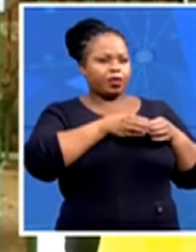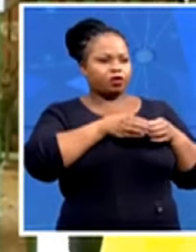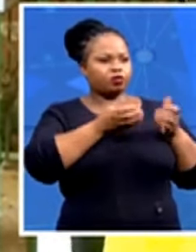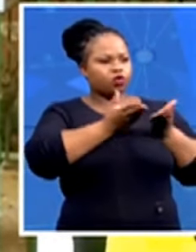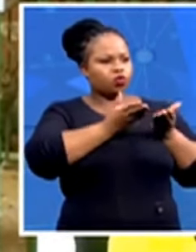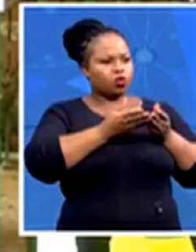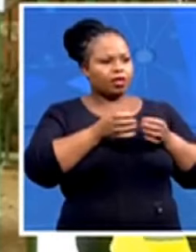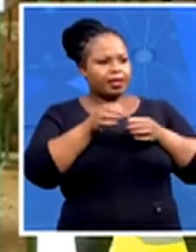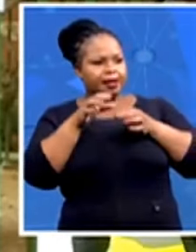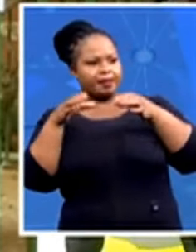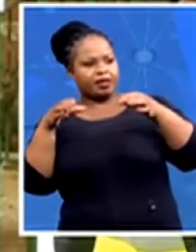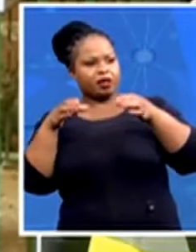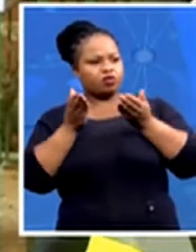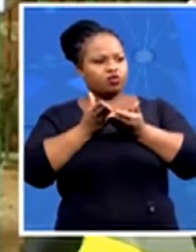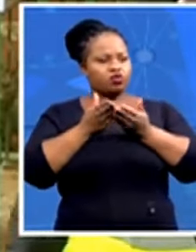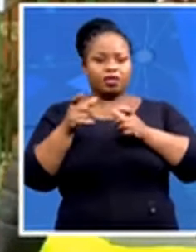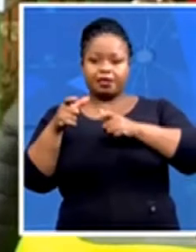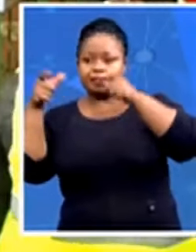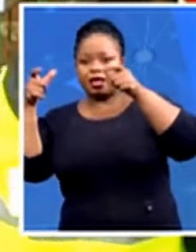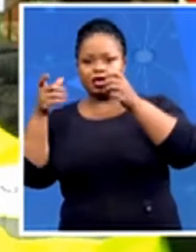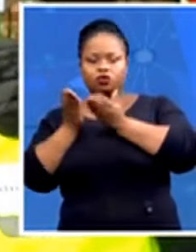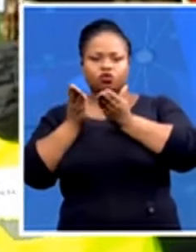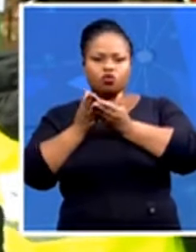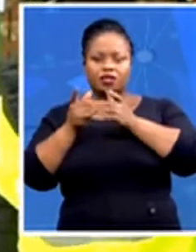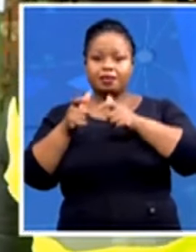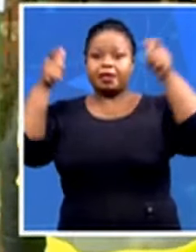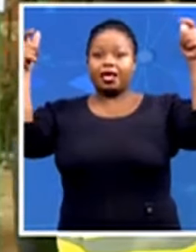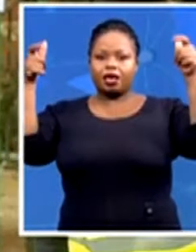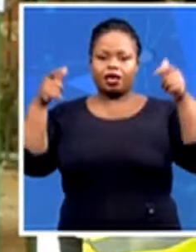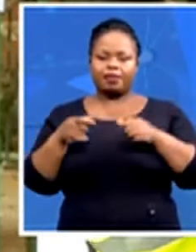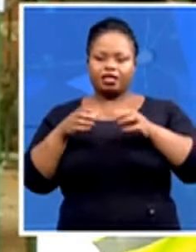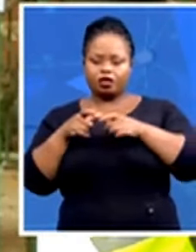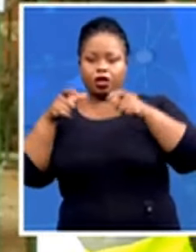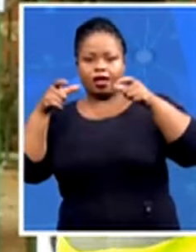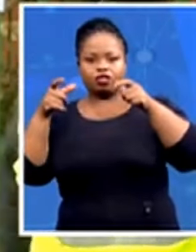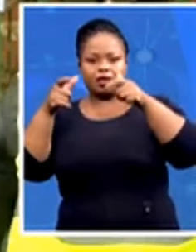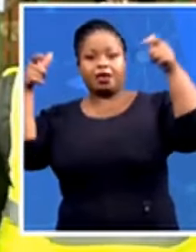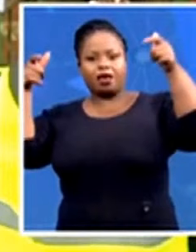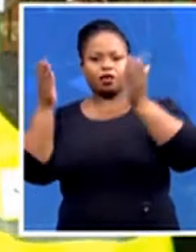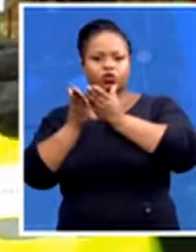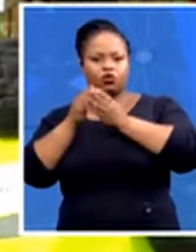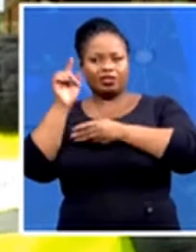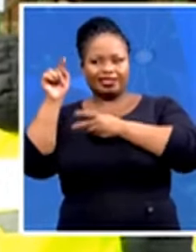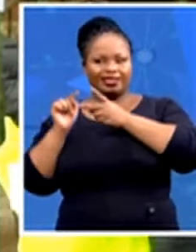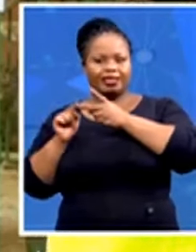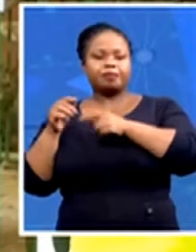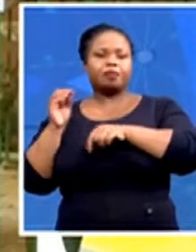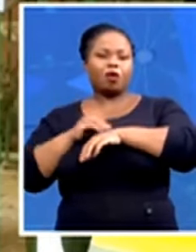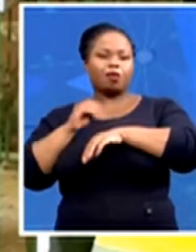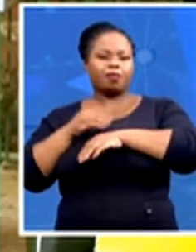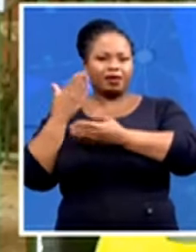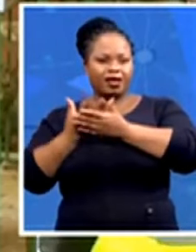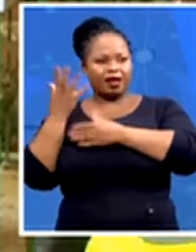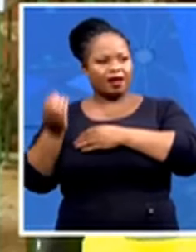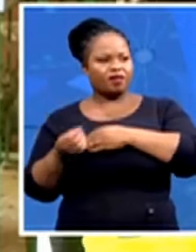mega school. With your large and mega school, we might have a challenge. We have been engaging with our district